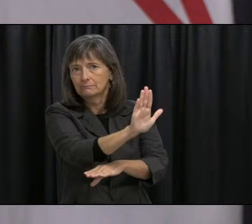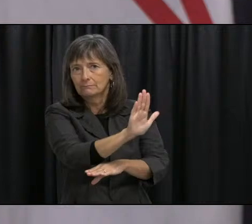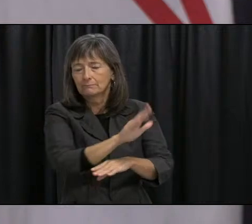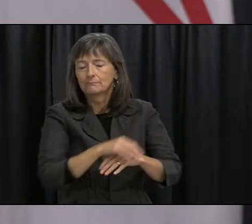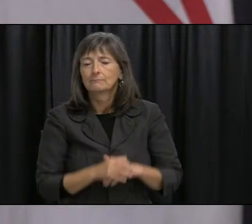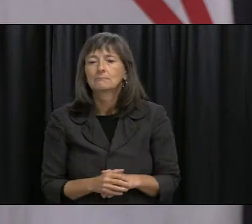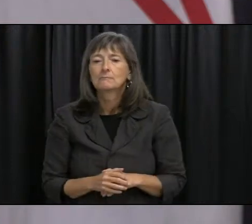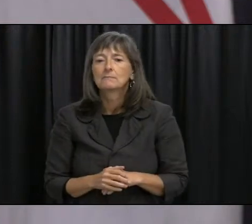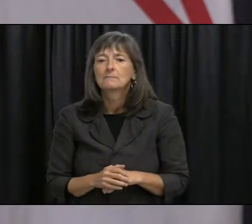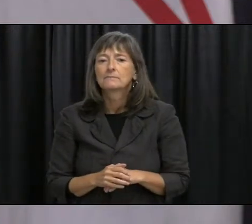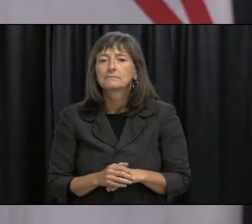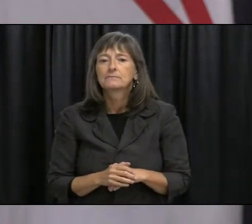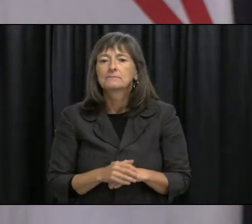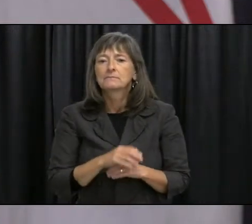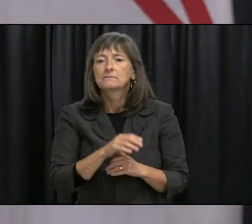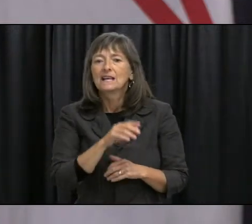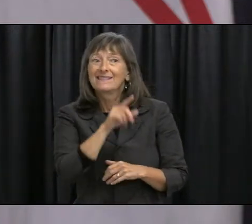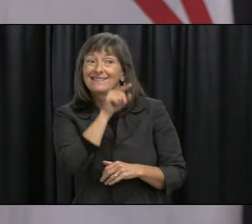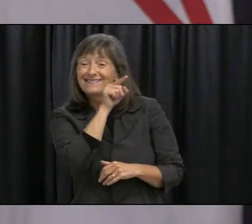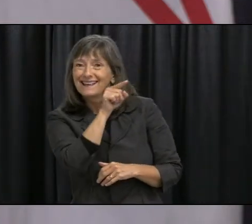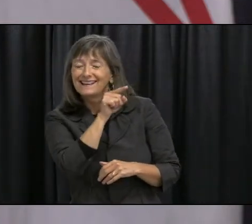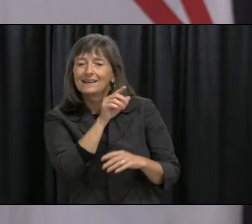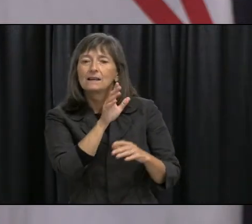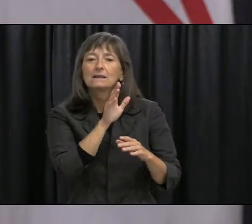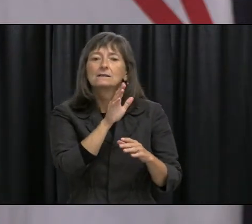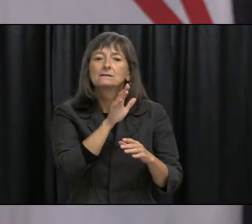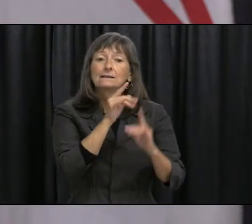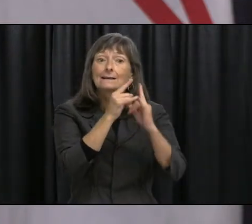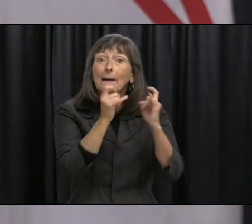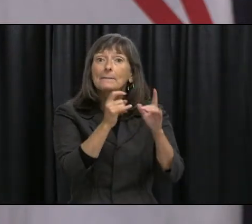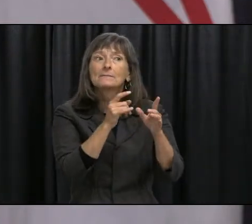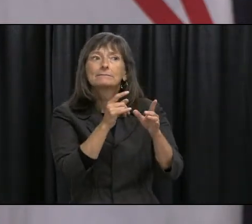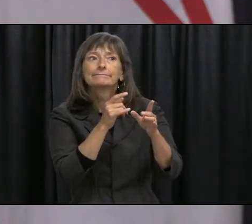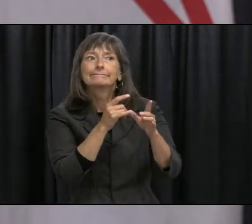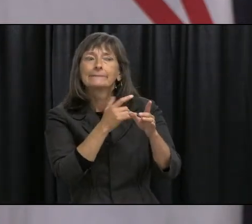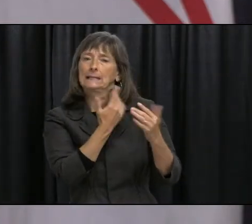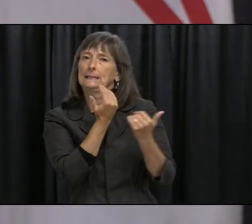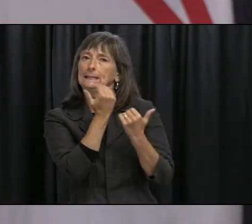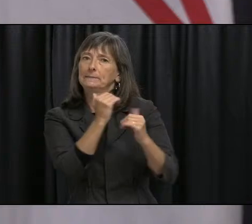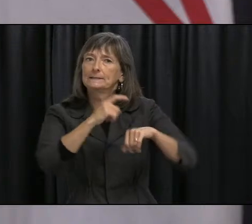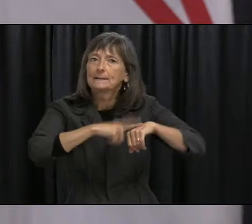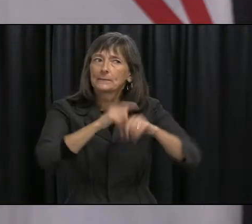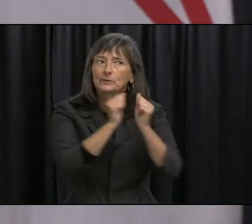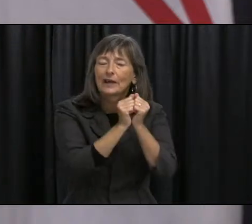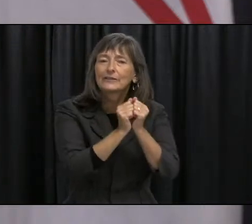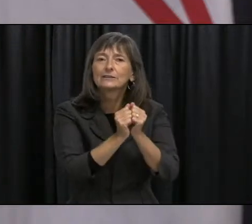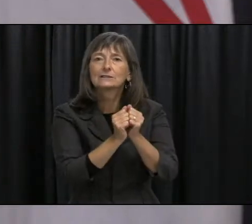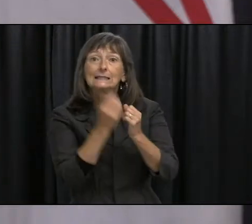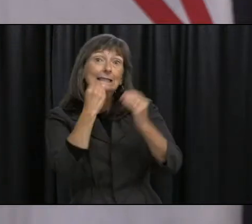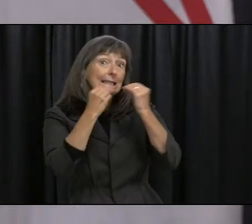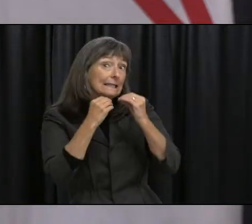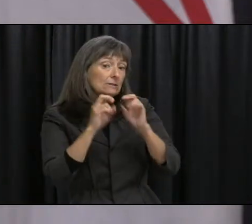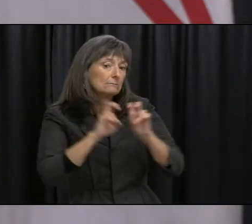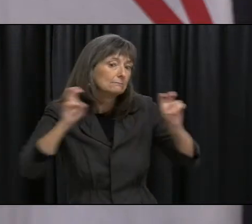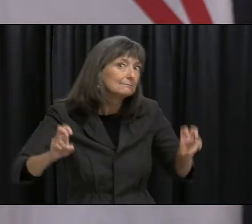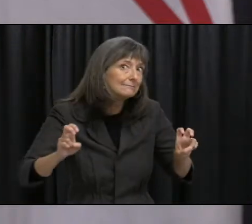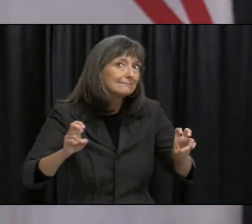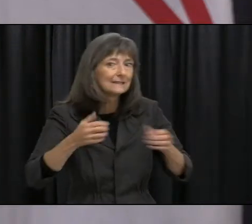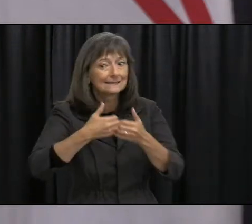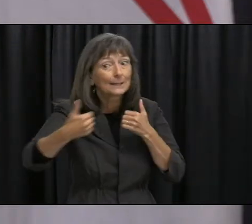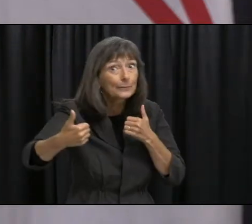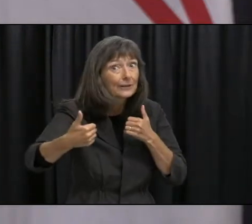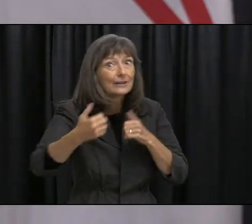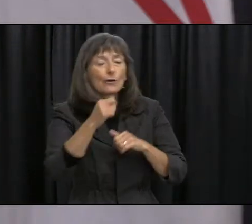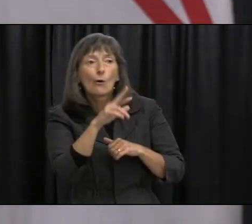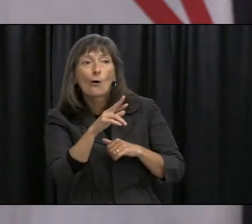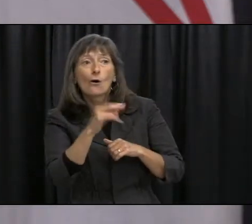to how the workers spend time together, whether they eat together,